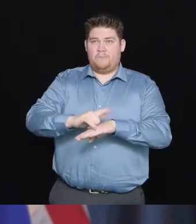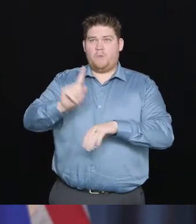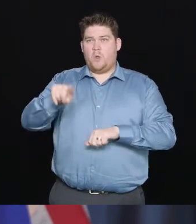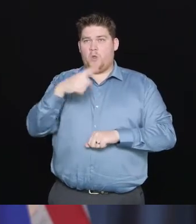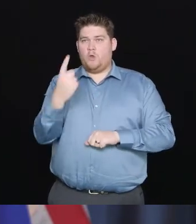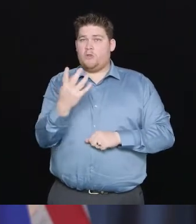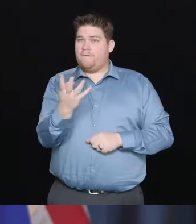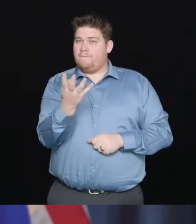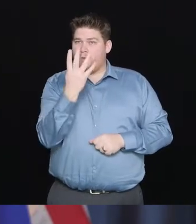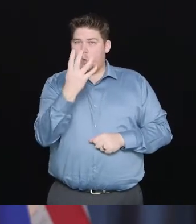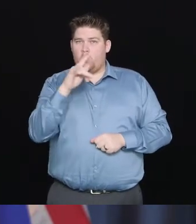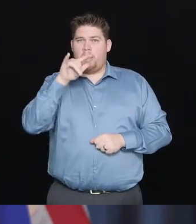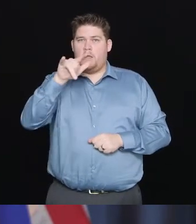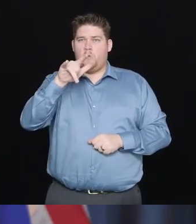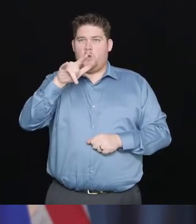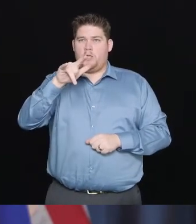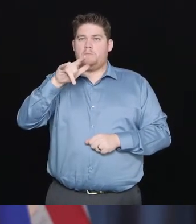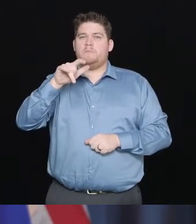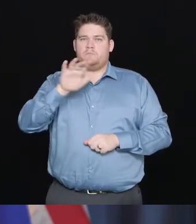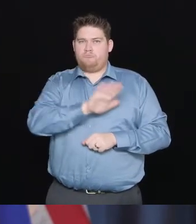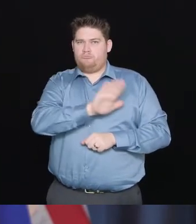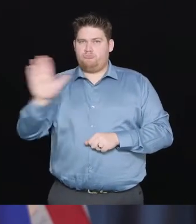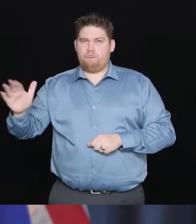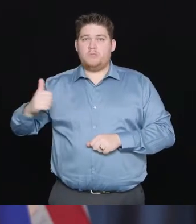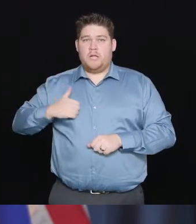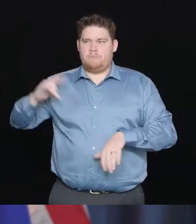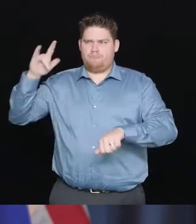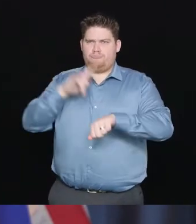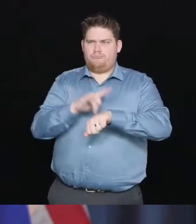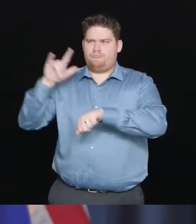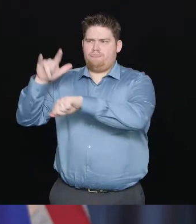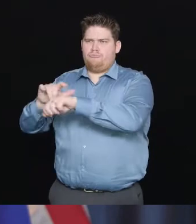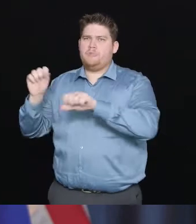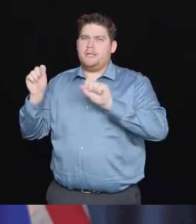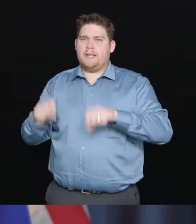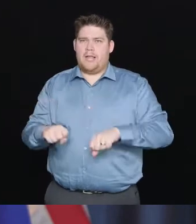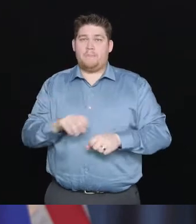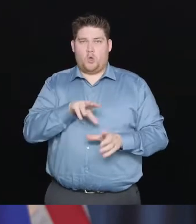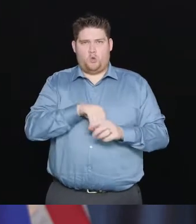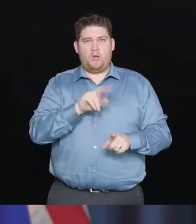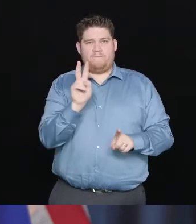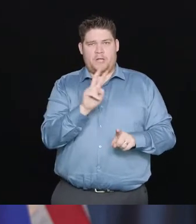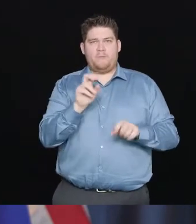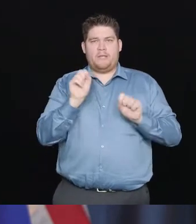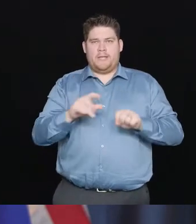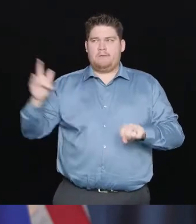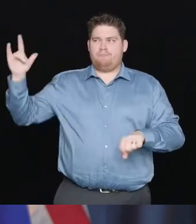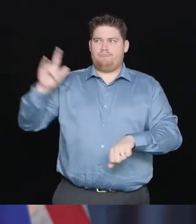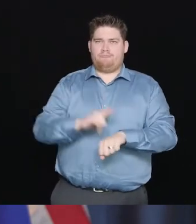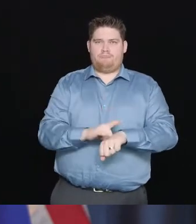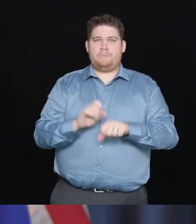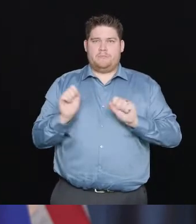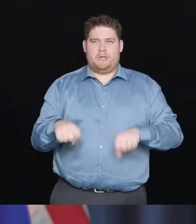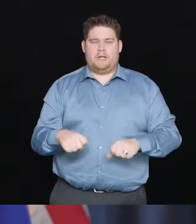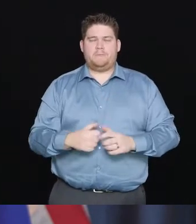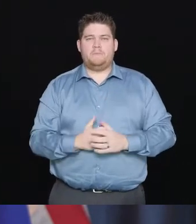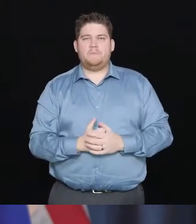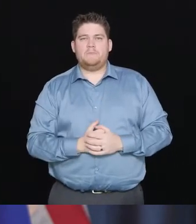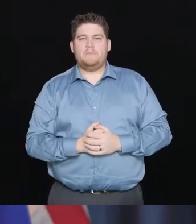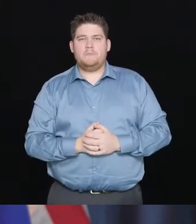up. I keep hearing stories, particularly not all of the flights from the U.S. or from some of the